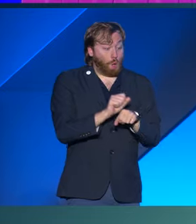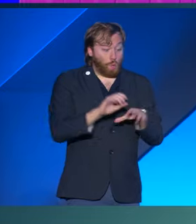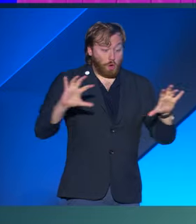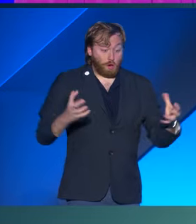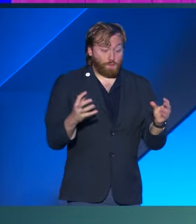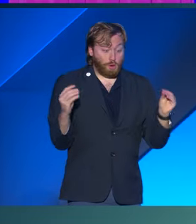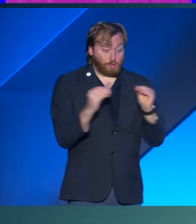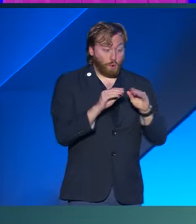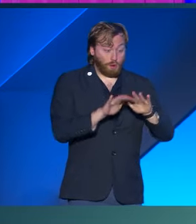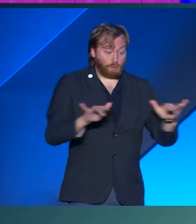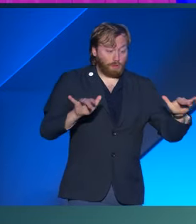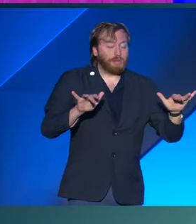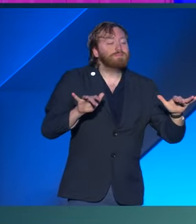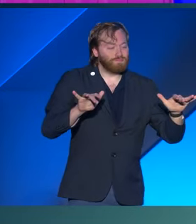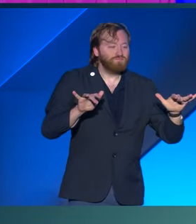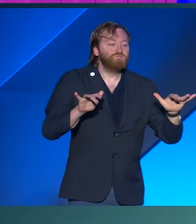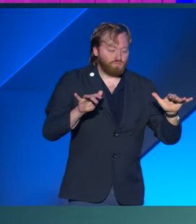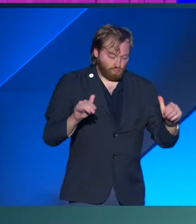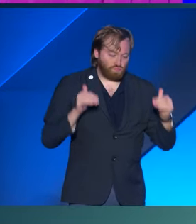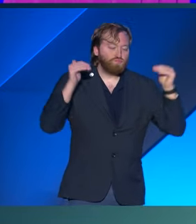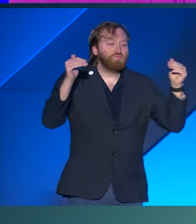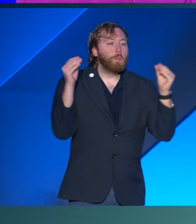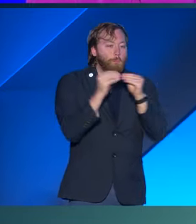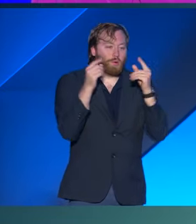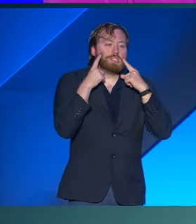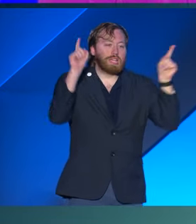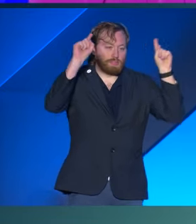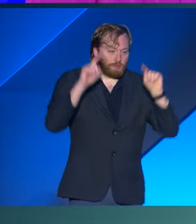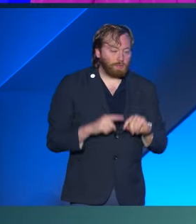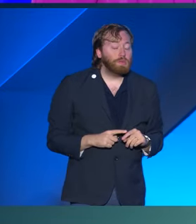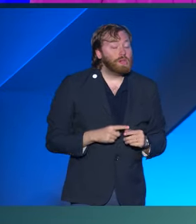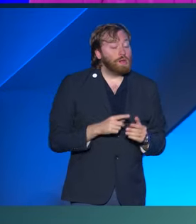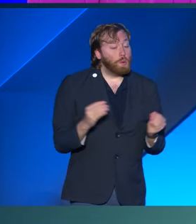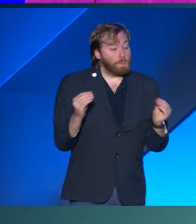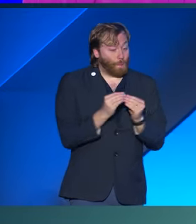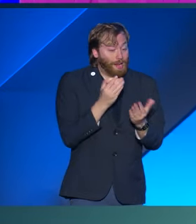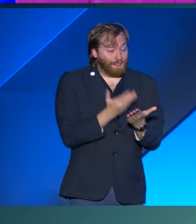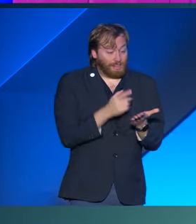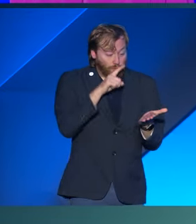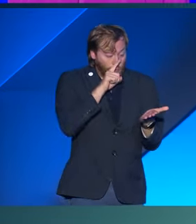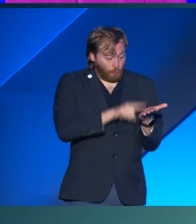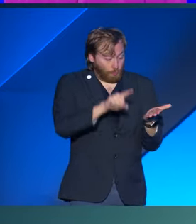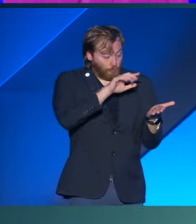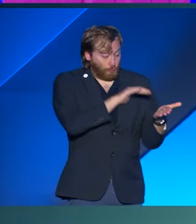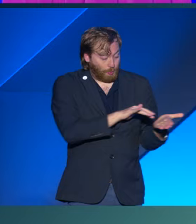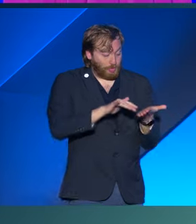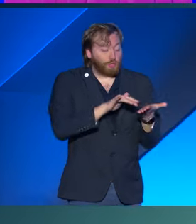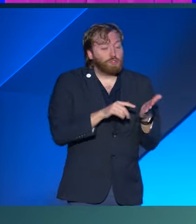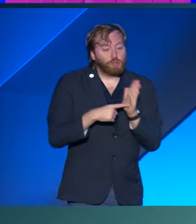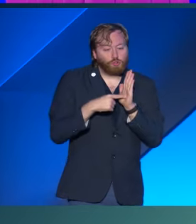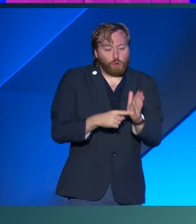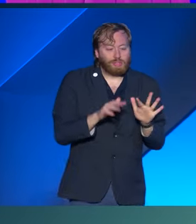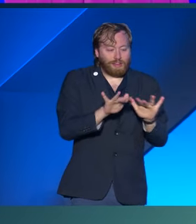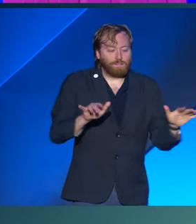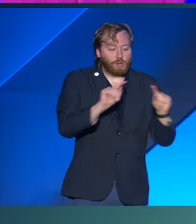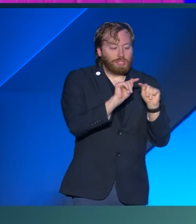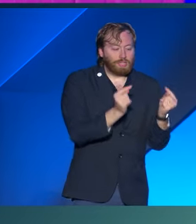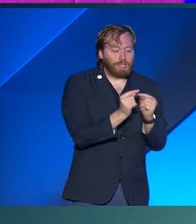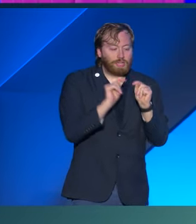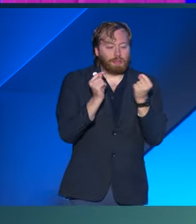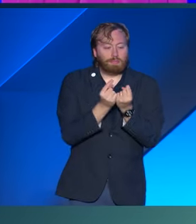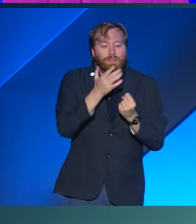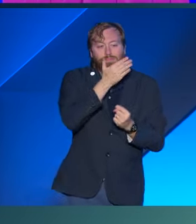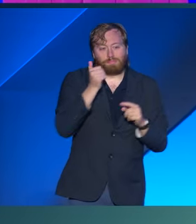success. This is further evidenced by research that proves that diverse teams make better